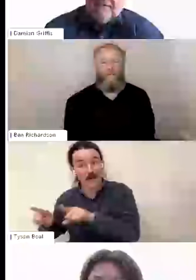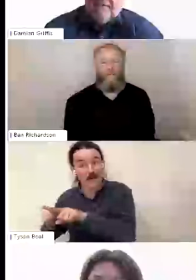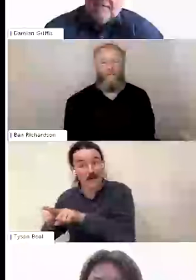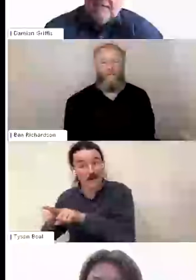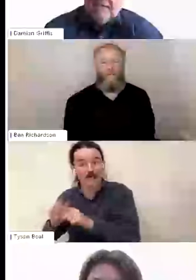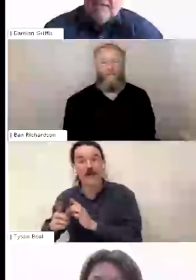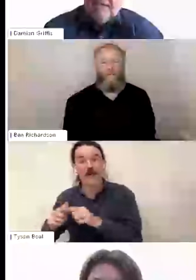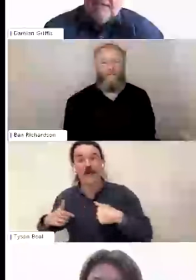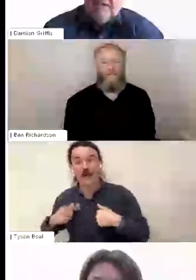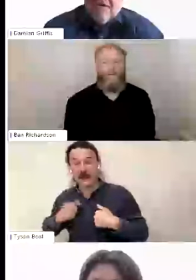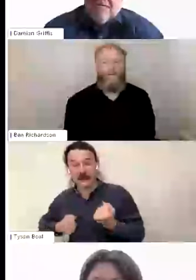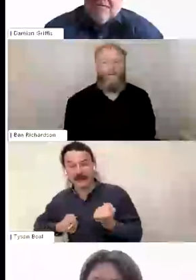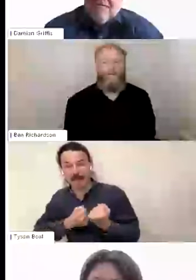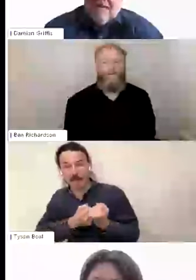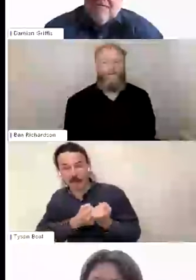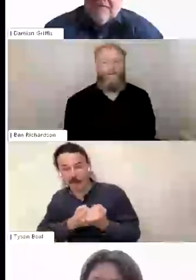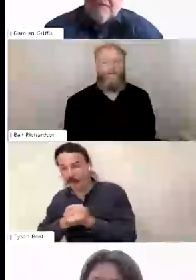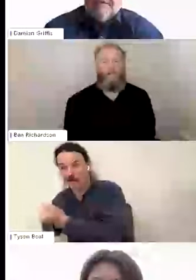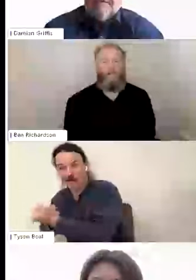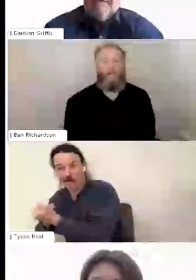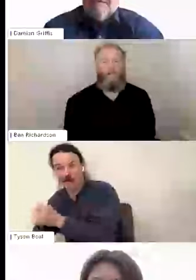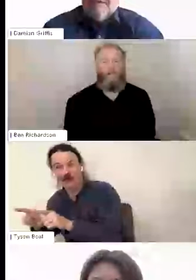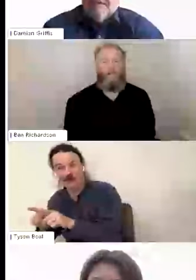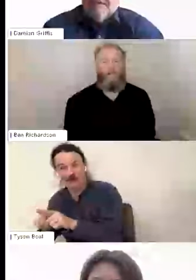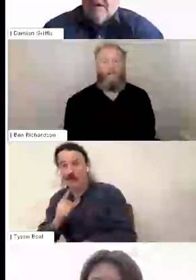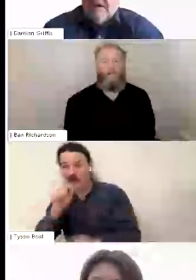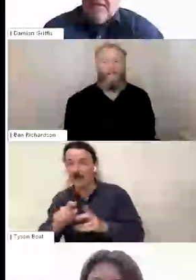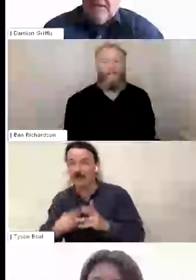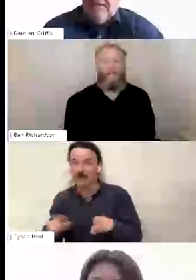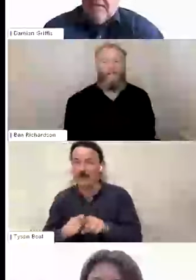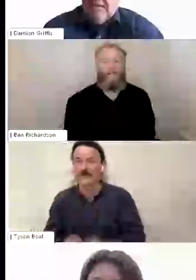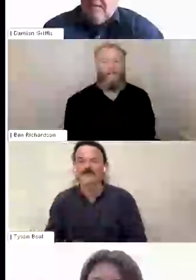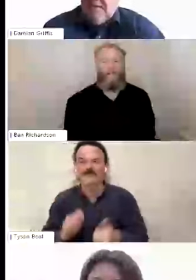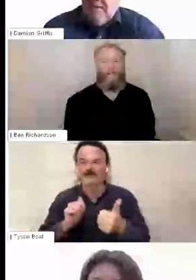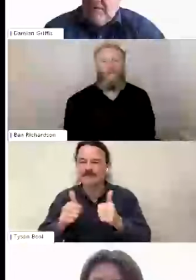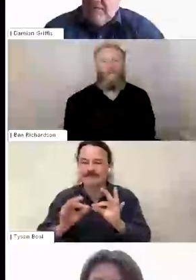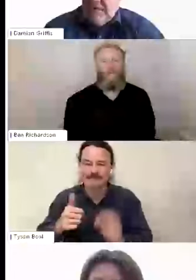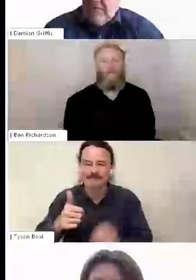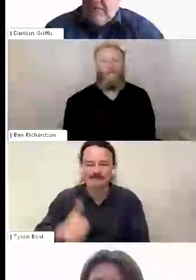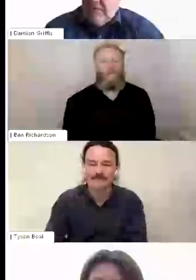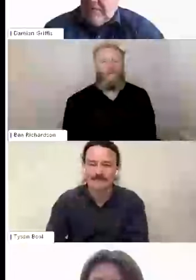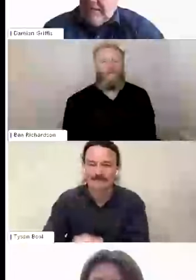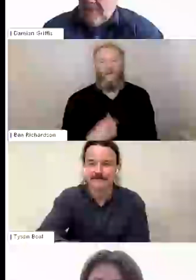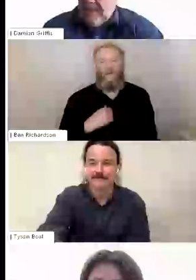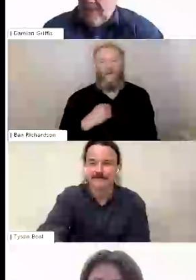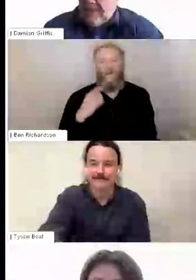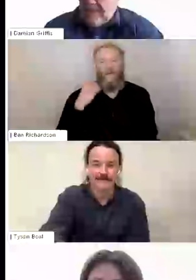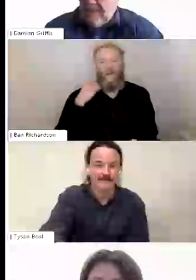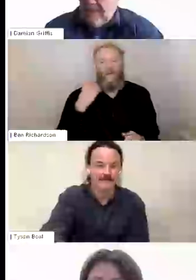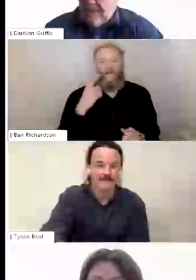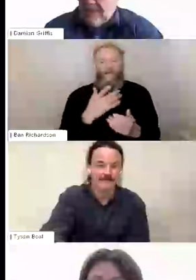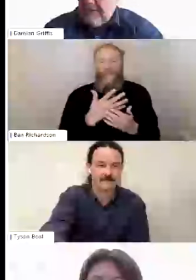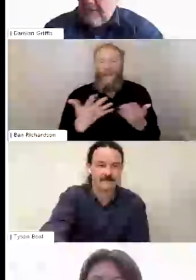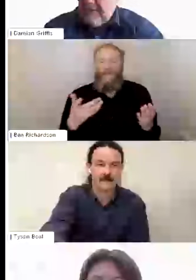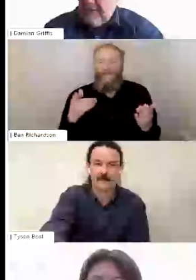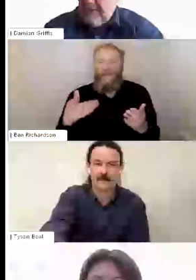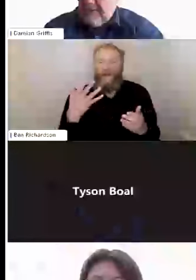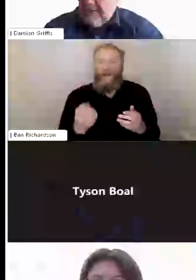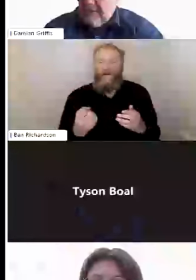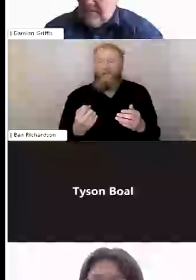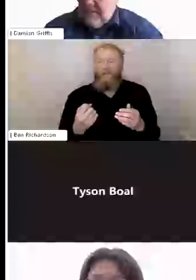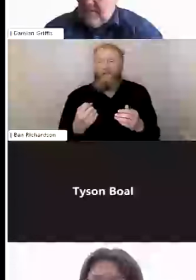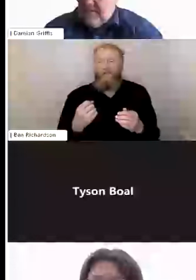is definitely an option for advocates. I think if any of you have dealt with some of the advocacy matters that,